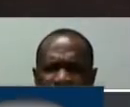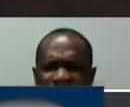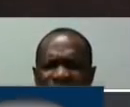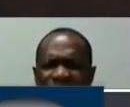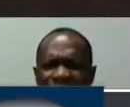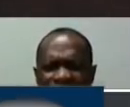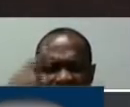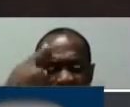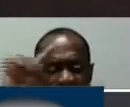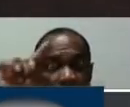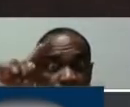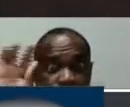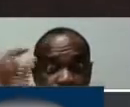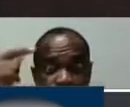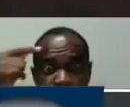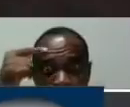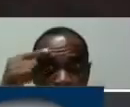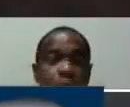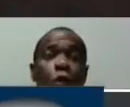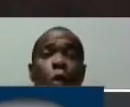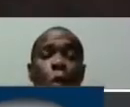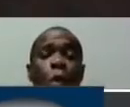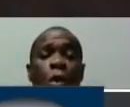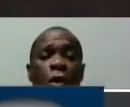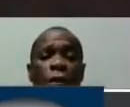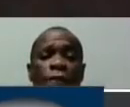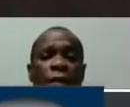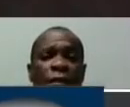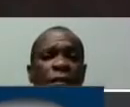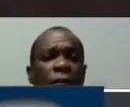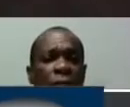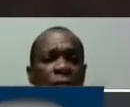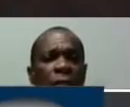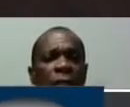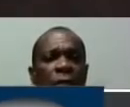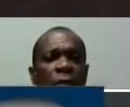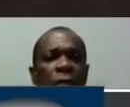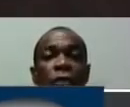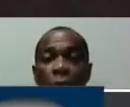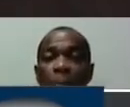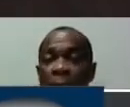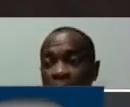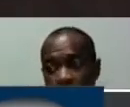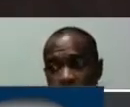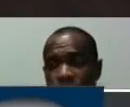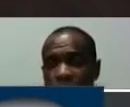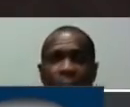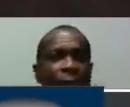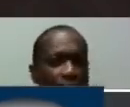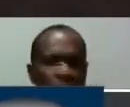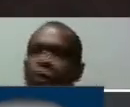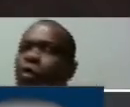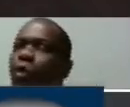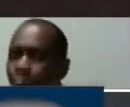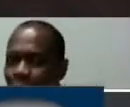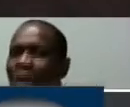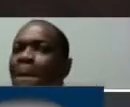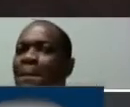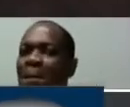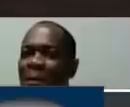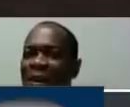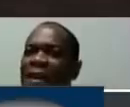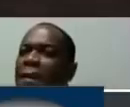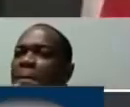mandate vaccinations, and so they will be able to do so more easily. Is that a